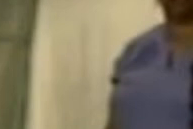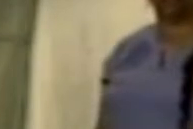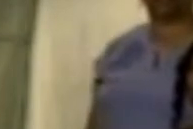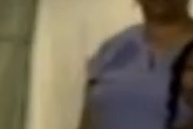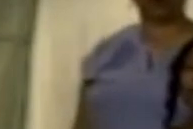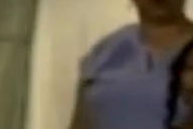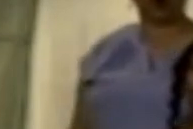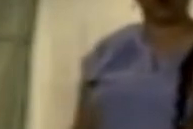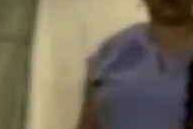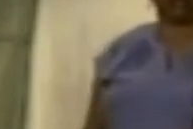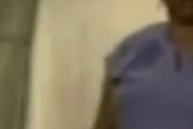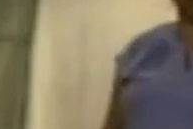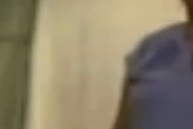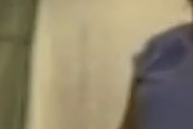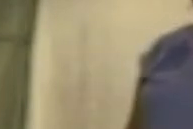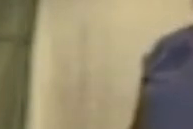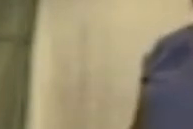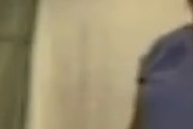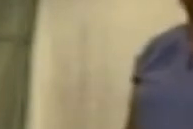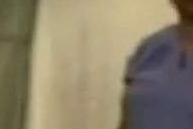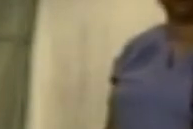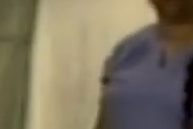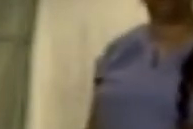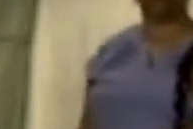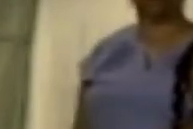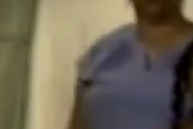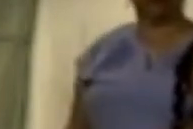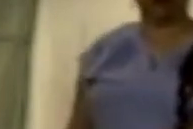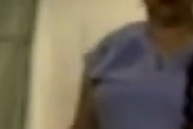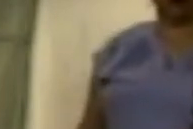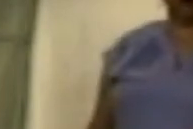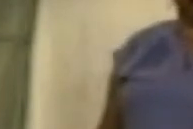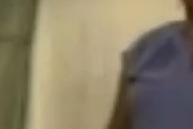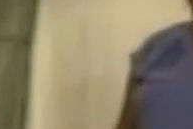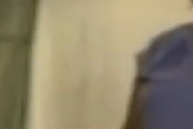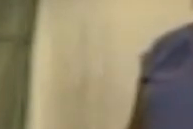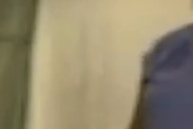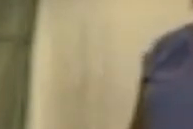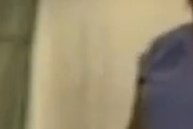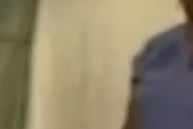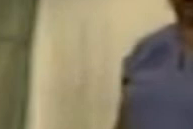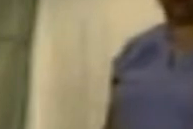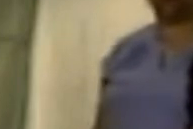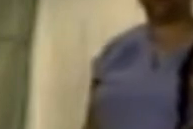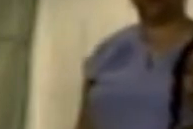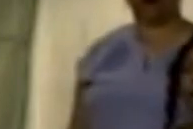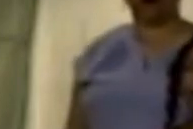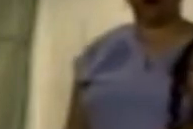Thank you.